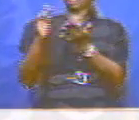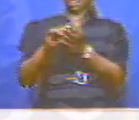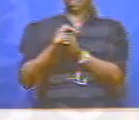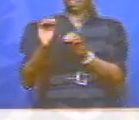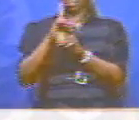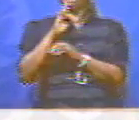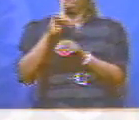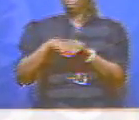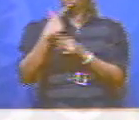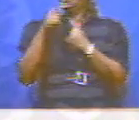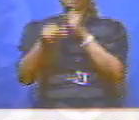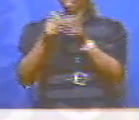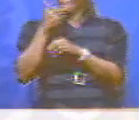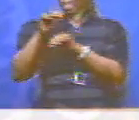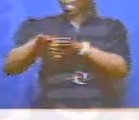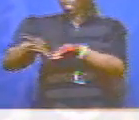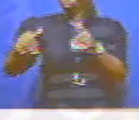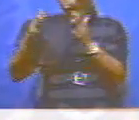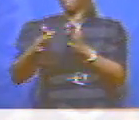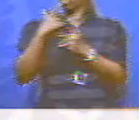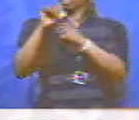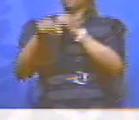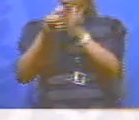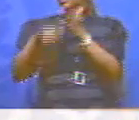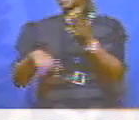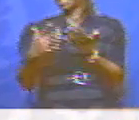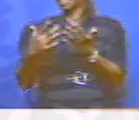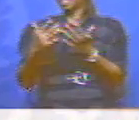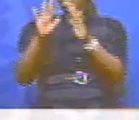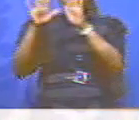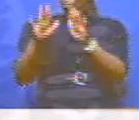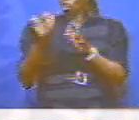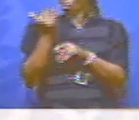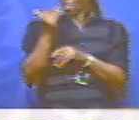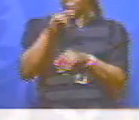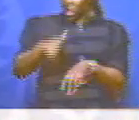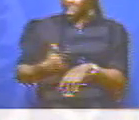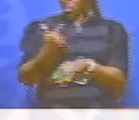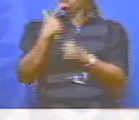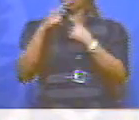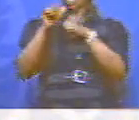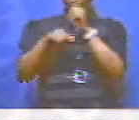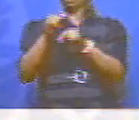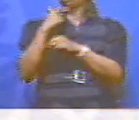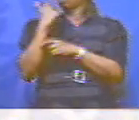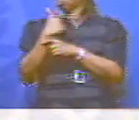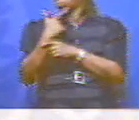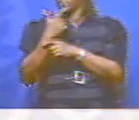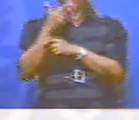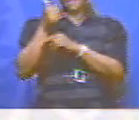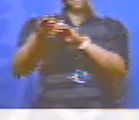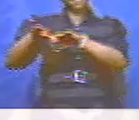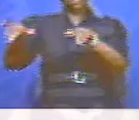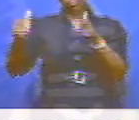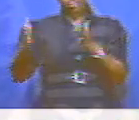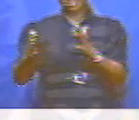what exactly are you talking about? And I think it's important for us to ask ourselves, who are we talking about as the best swimmer? The best swimmer in this case, when it